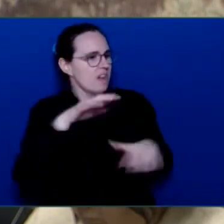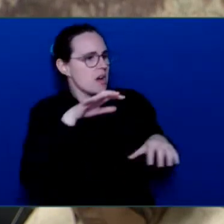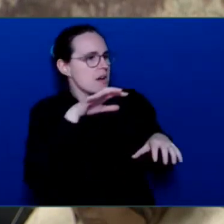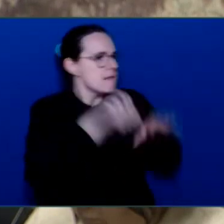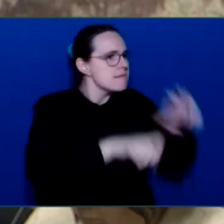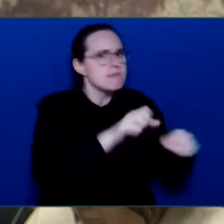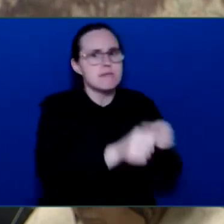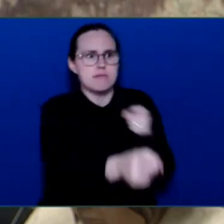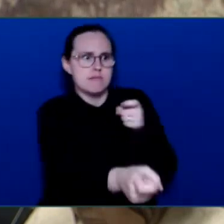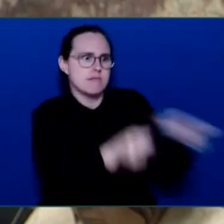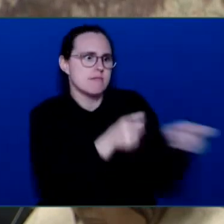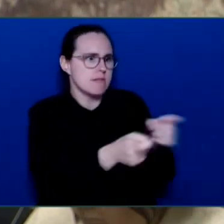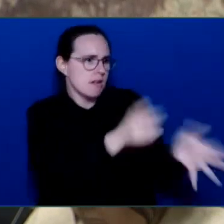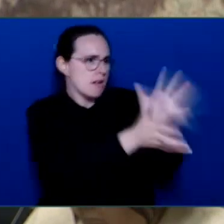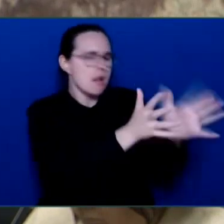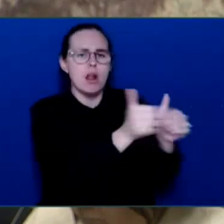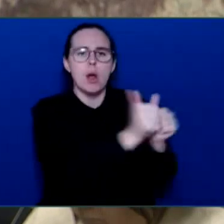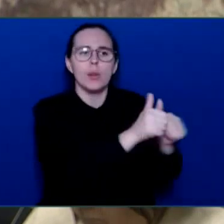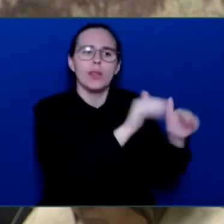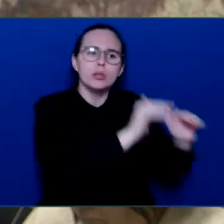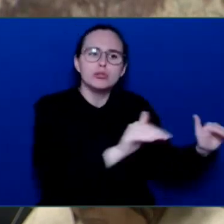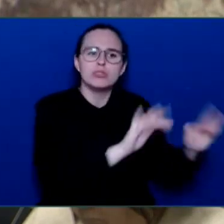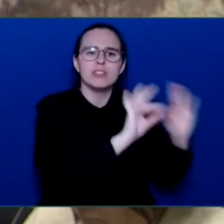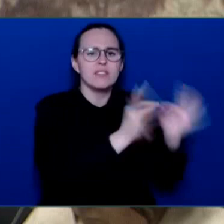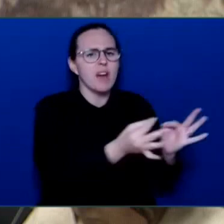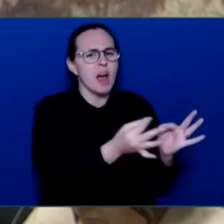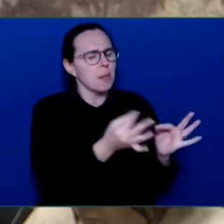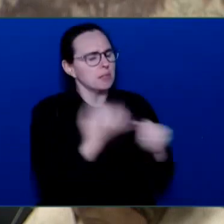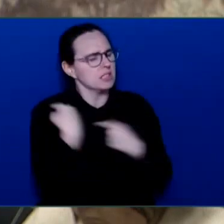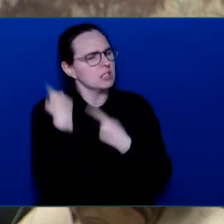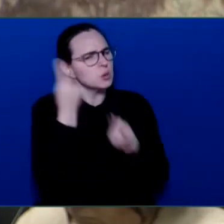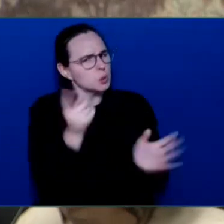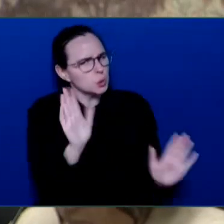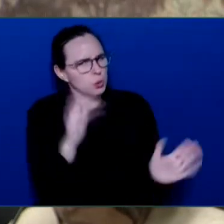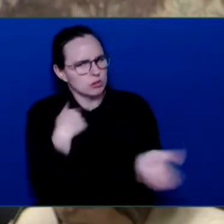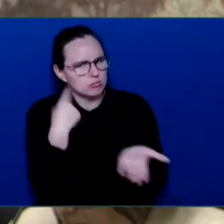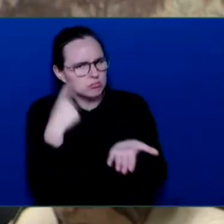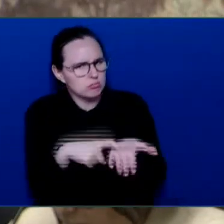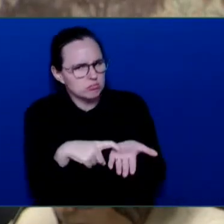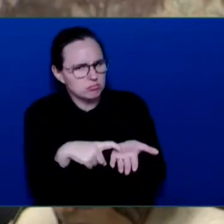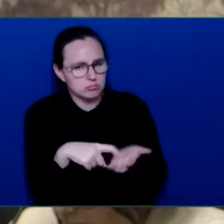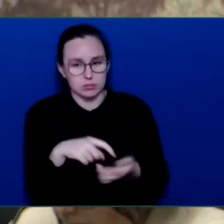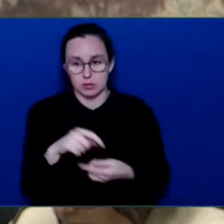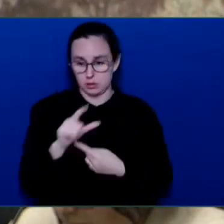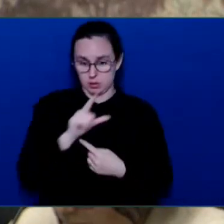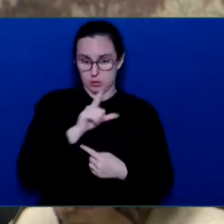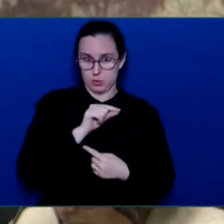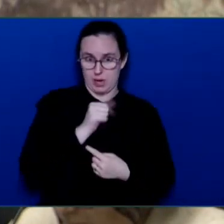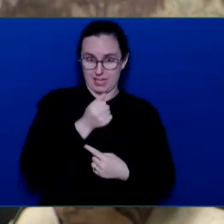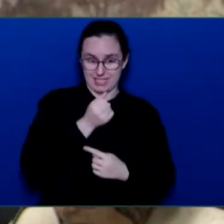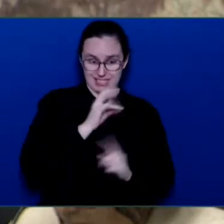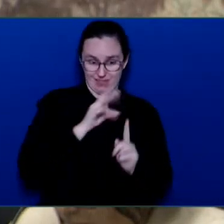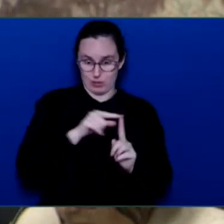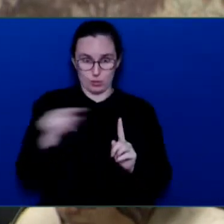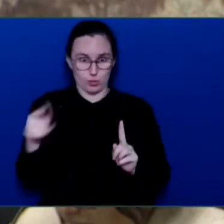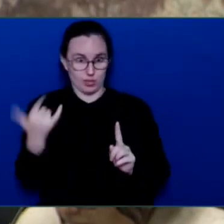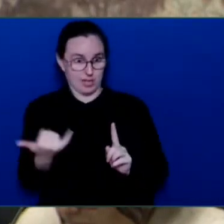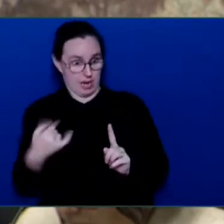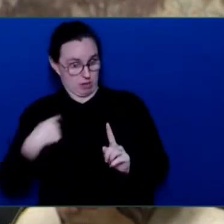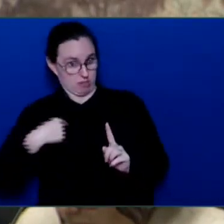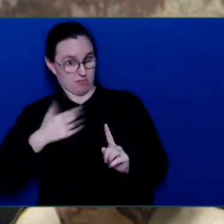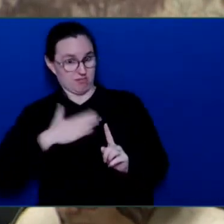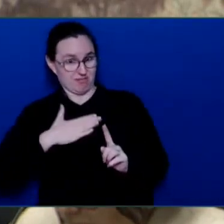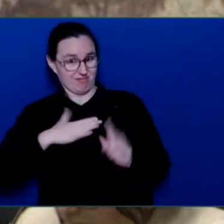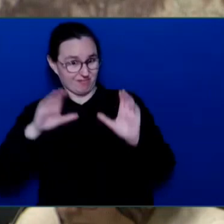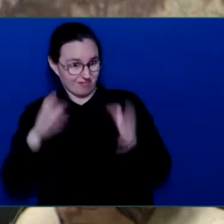committed to addressing the overrepresentation of Indigenous children and youth in care. We know that that leads to poorer outcomes, and